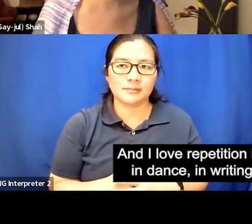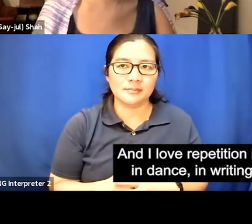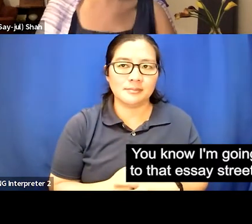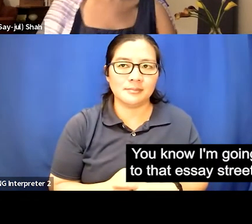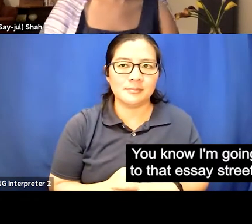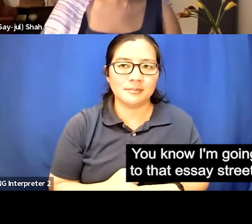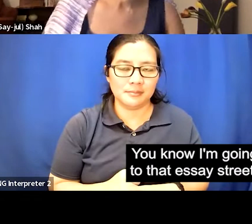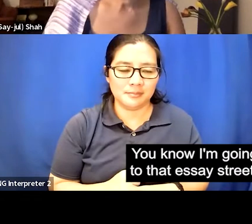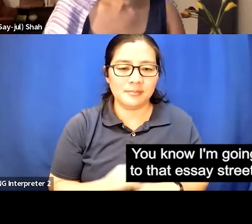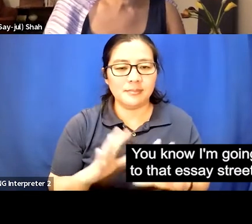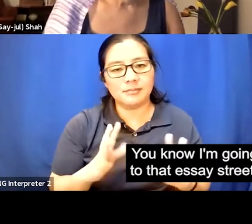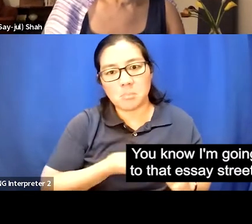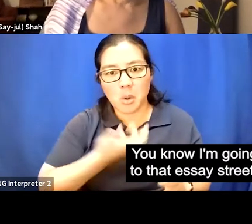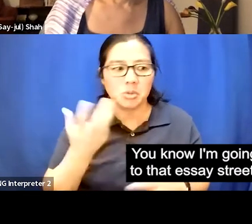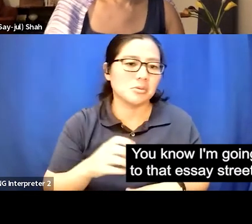in poetry.